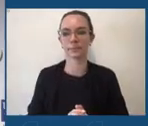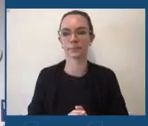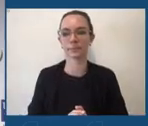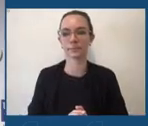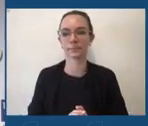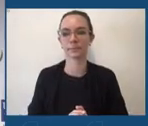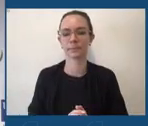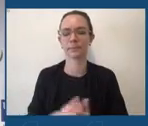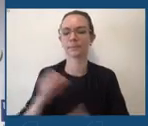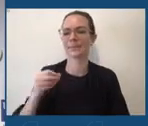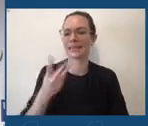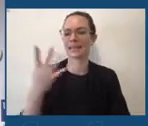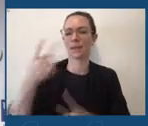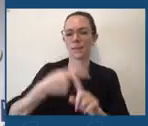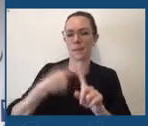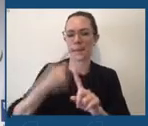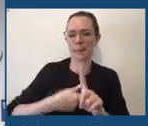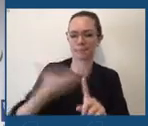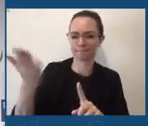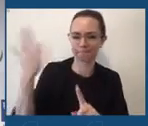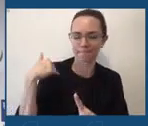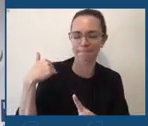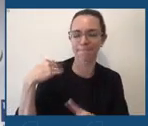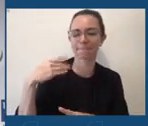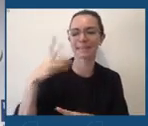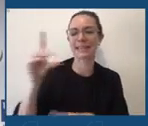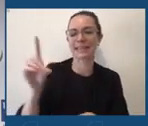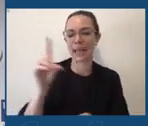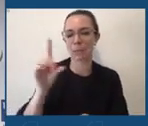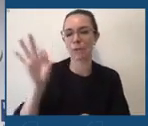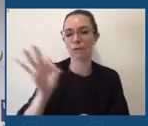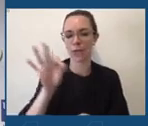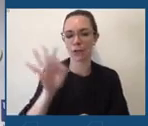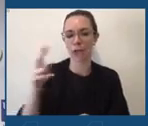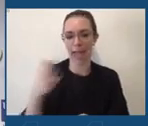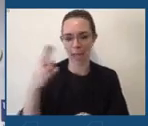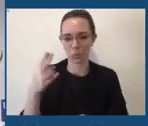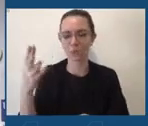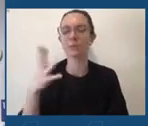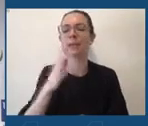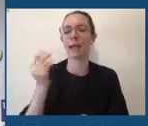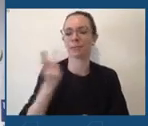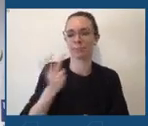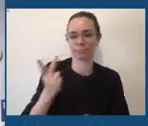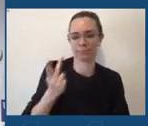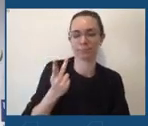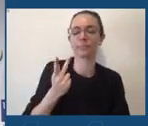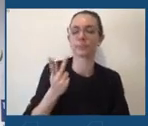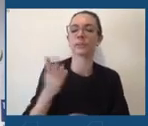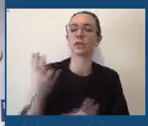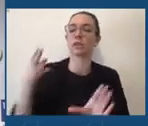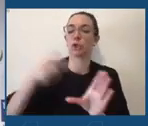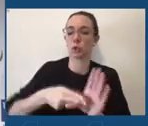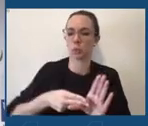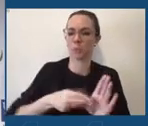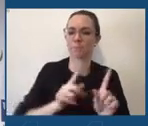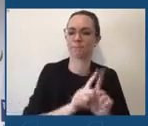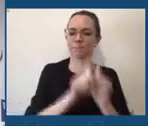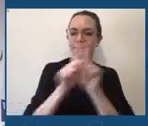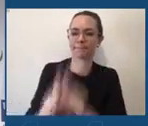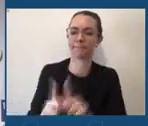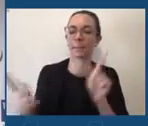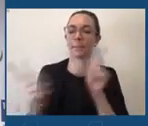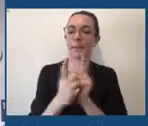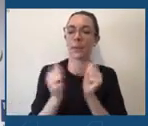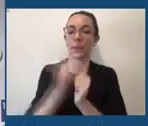Several months ago, Deborah Fraser House and I joined with Rick and went and met with Governor